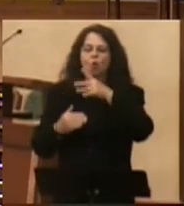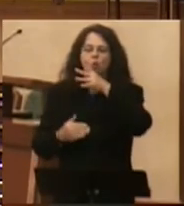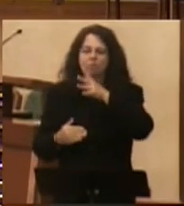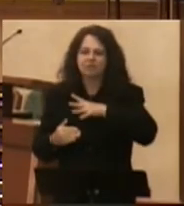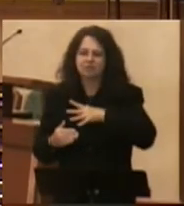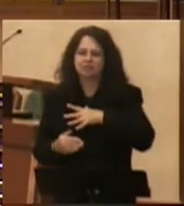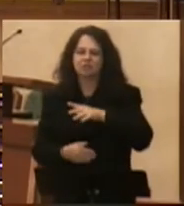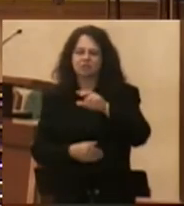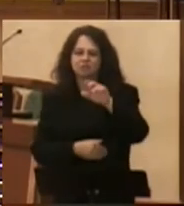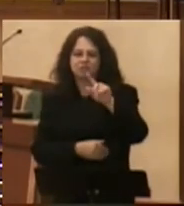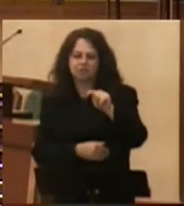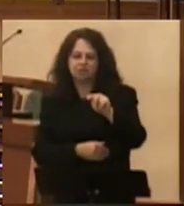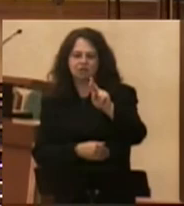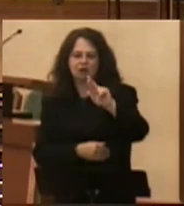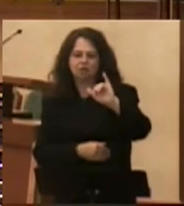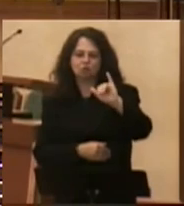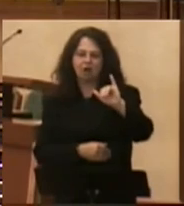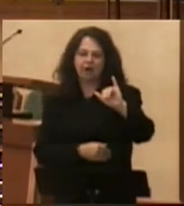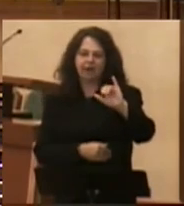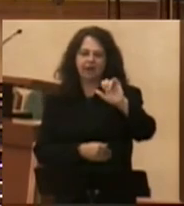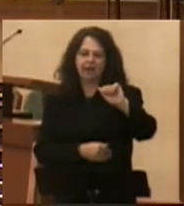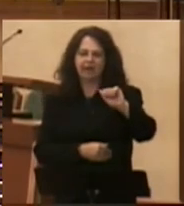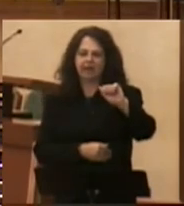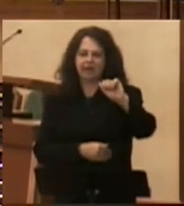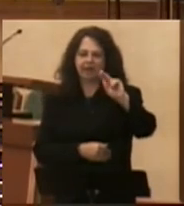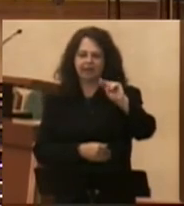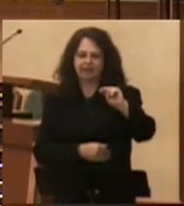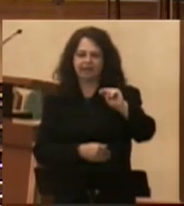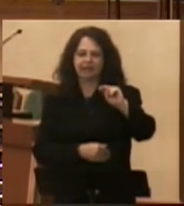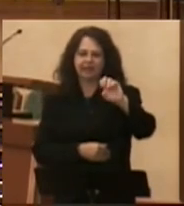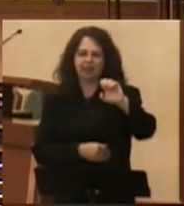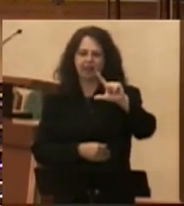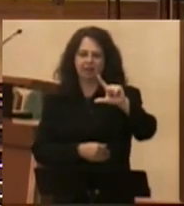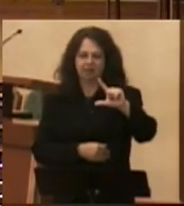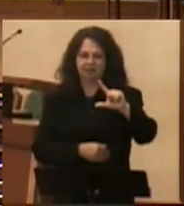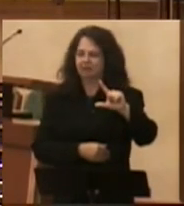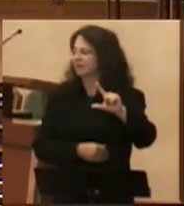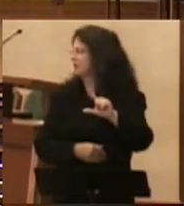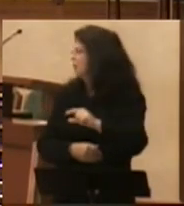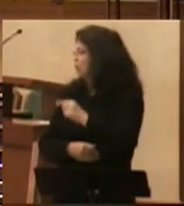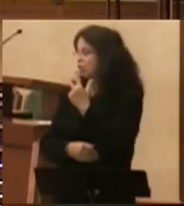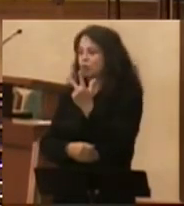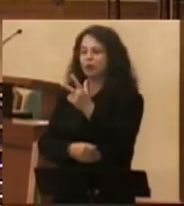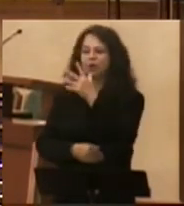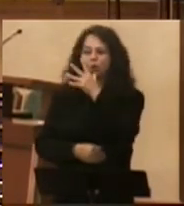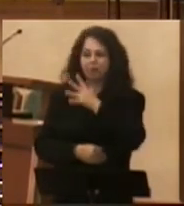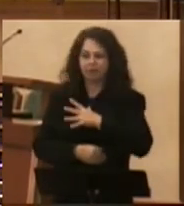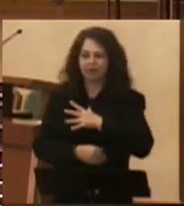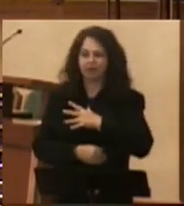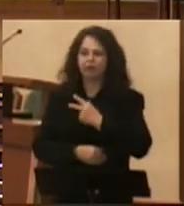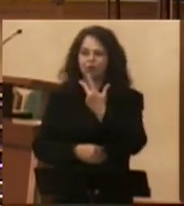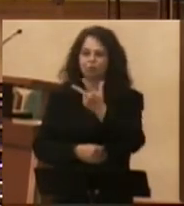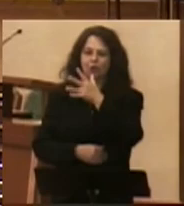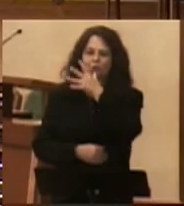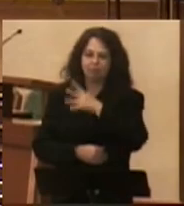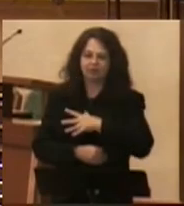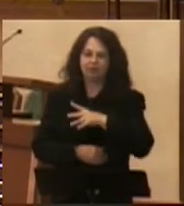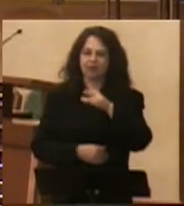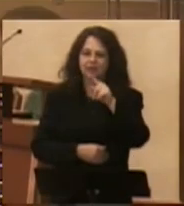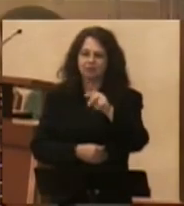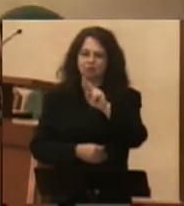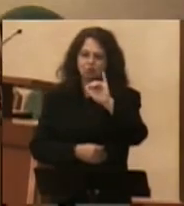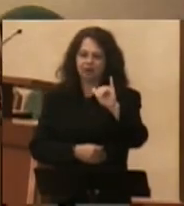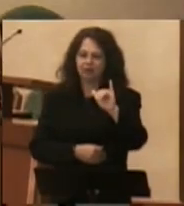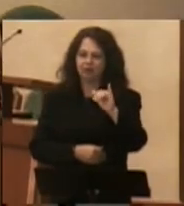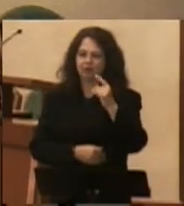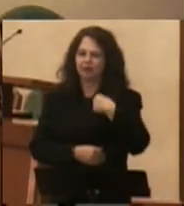Well, it seems appropriate. We have three women for the Triennial. All right, very good. We're happy to hear what God is up